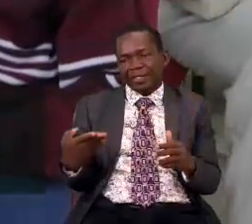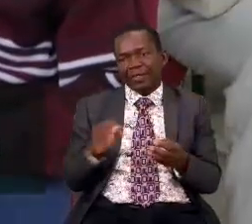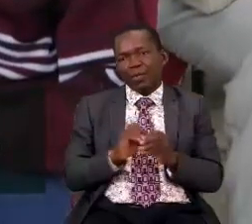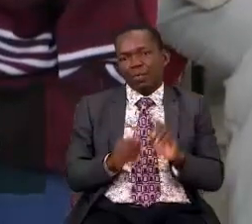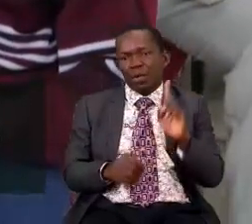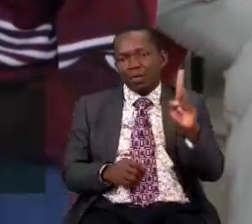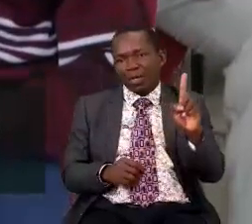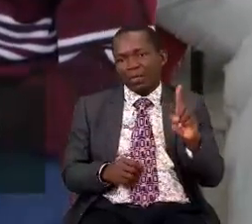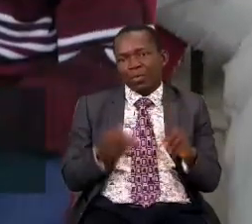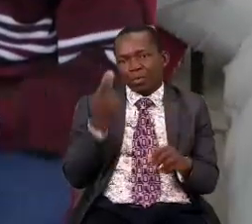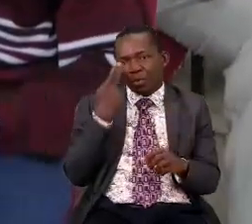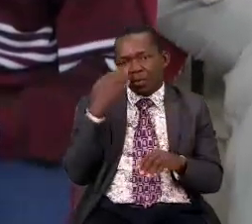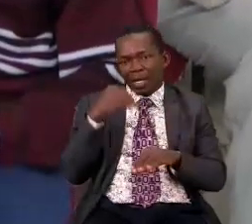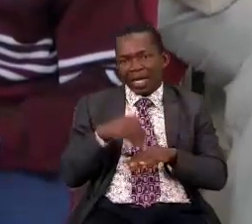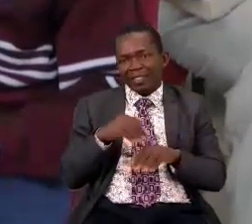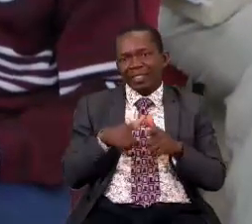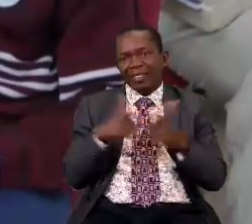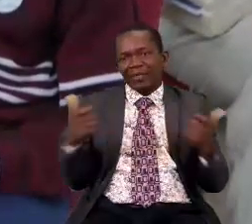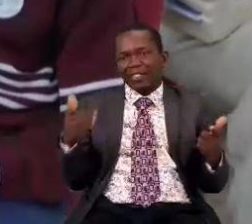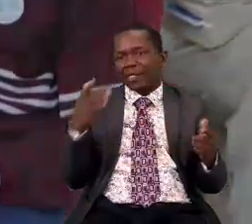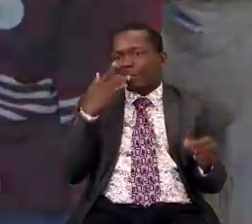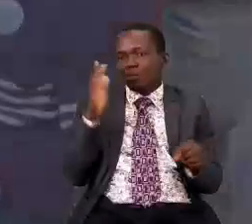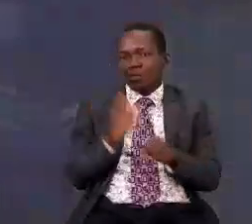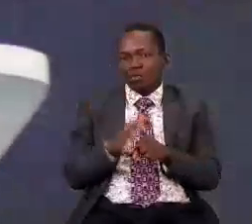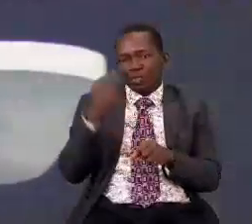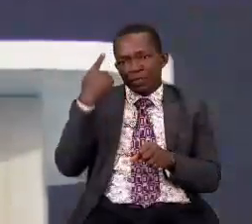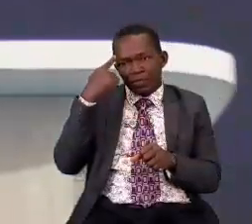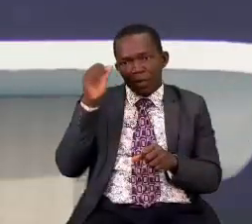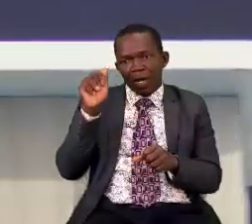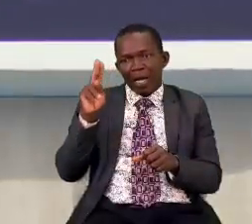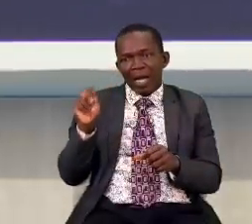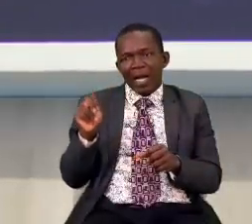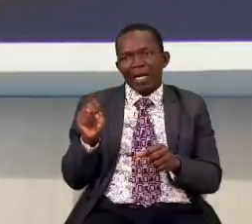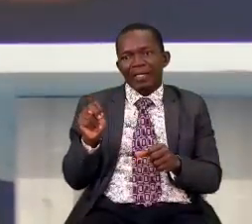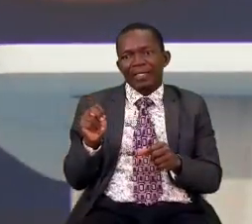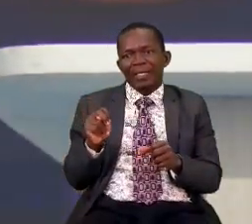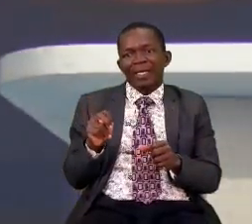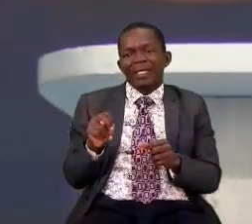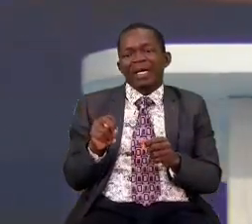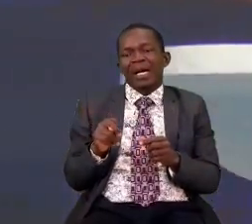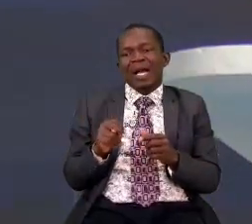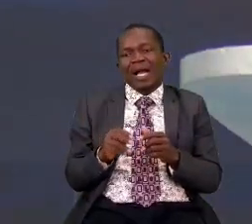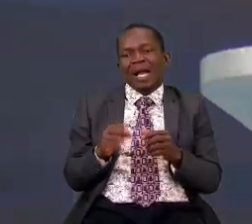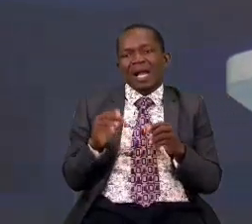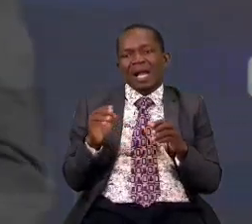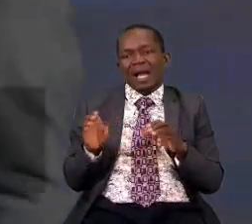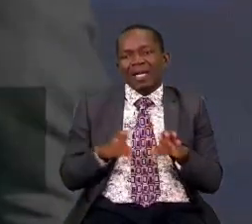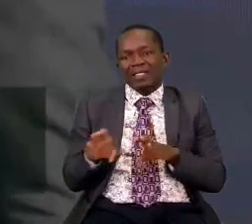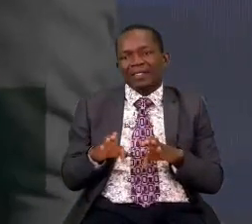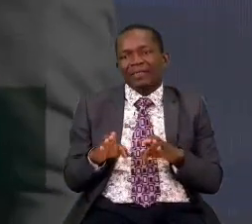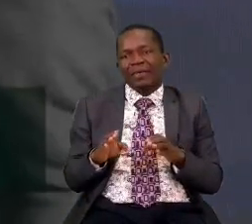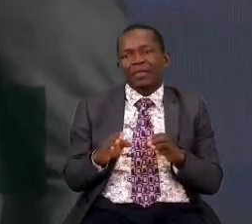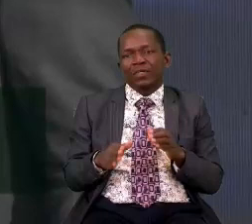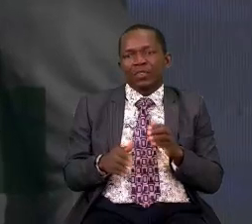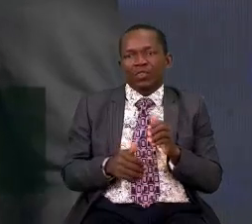and achiever so passing in faith when God makes a promise he